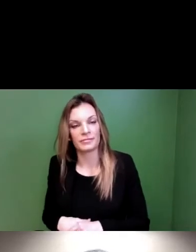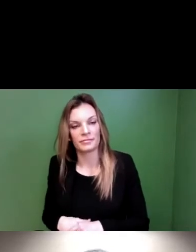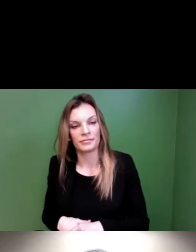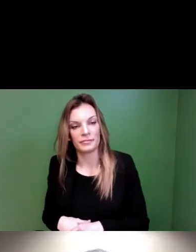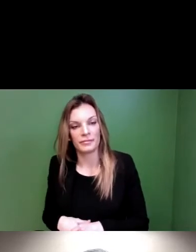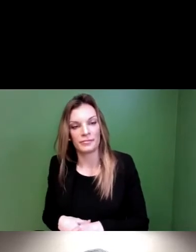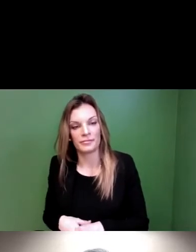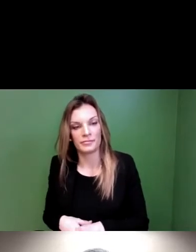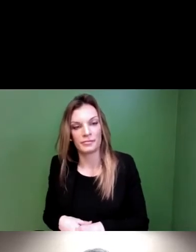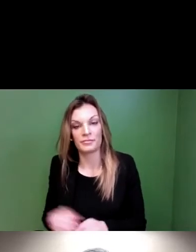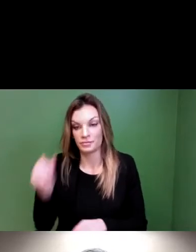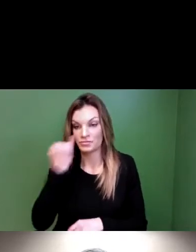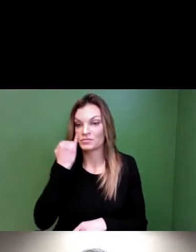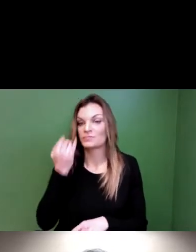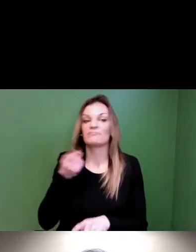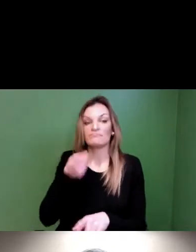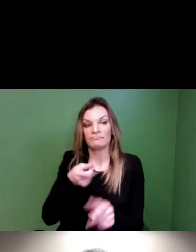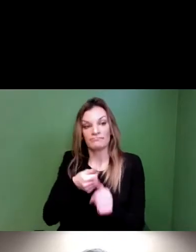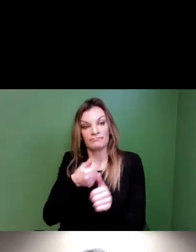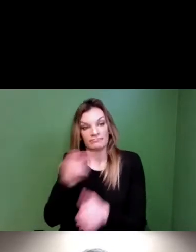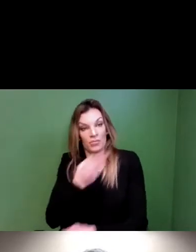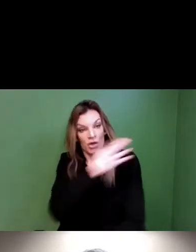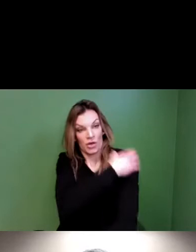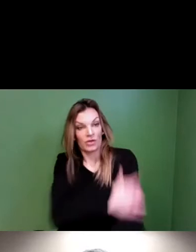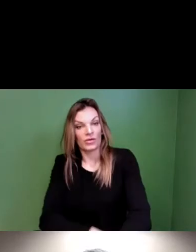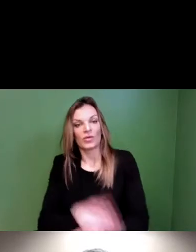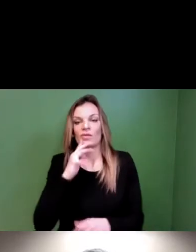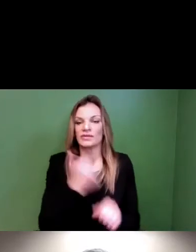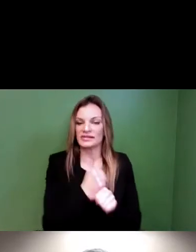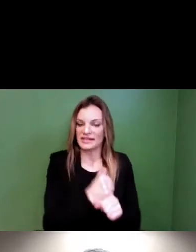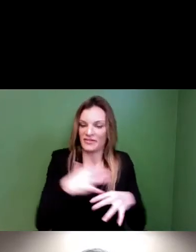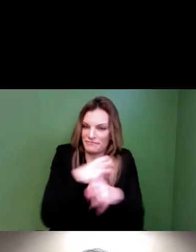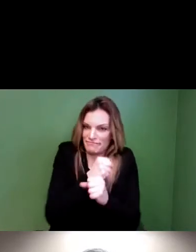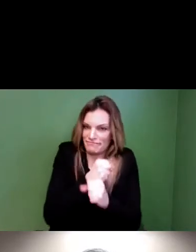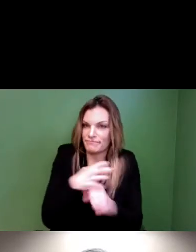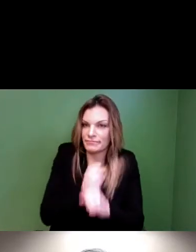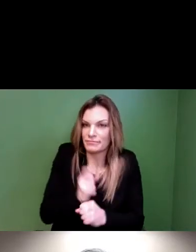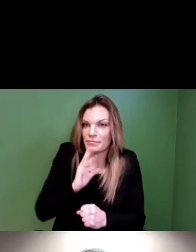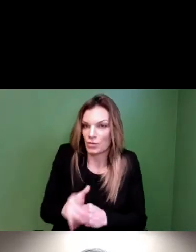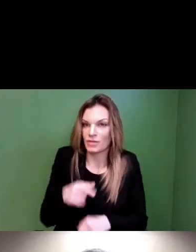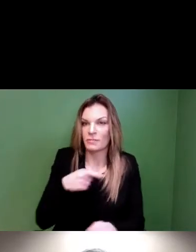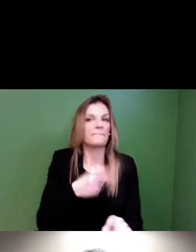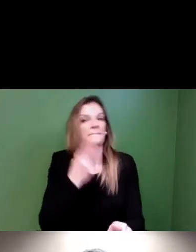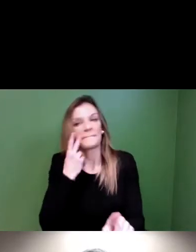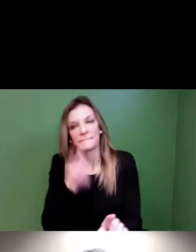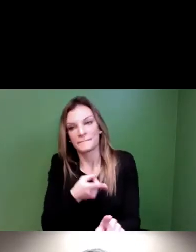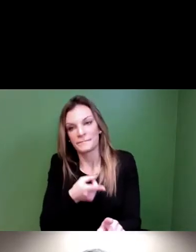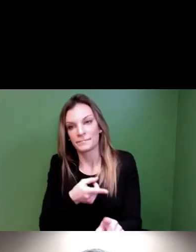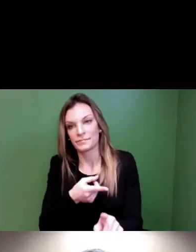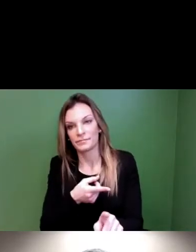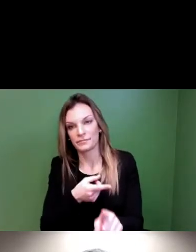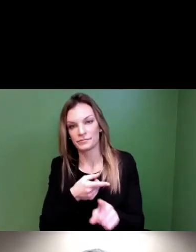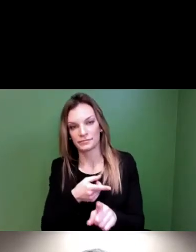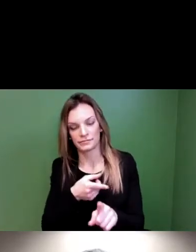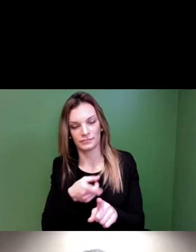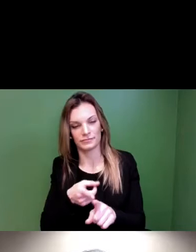significant number of contractions per day to help keep that arm extended. But in the background, you are receiving